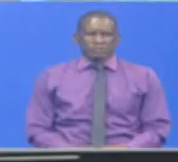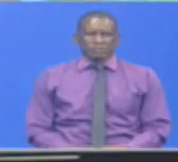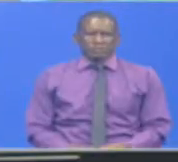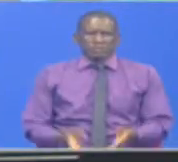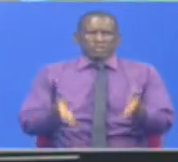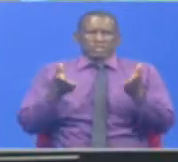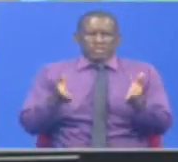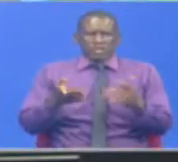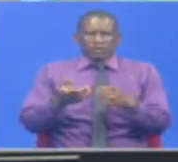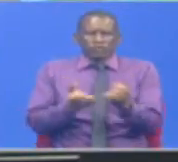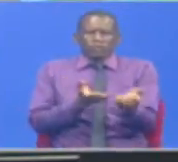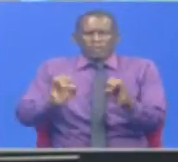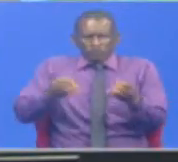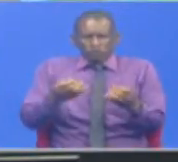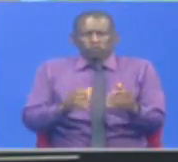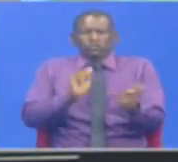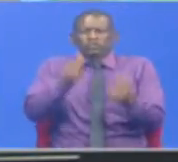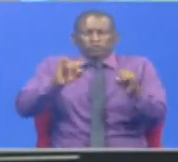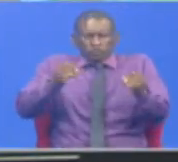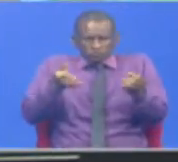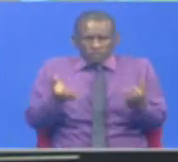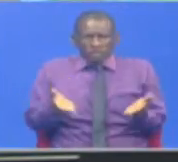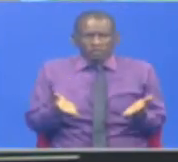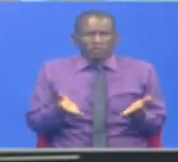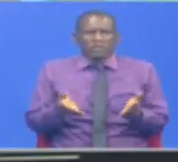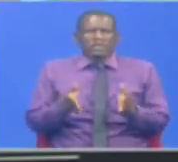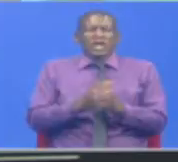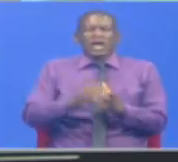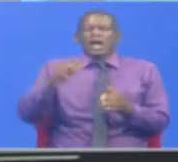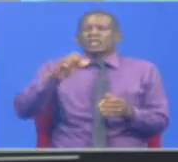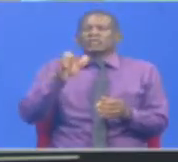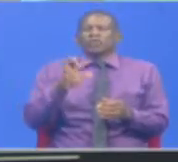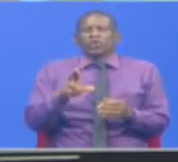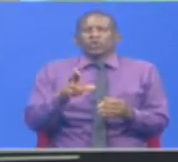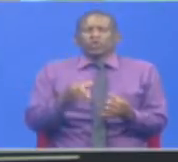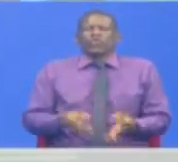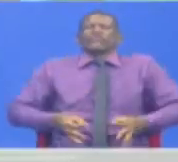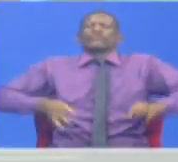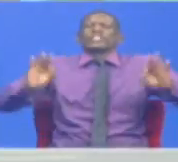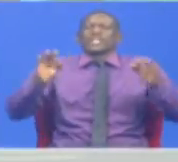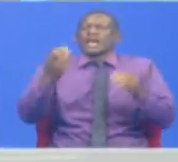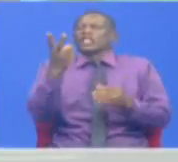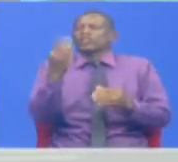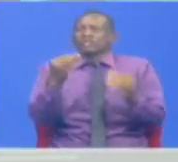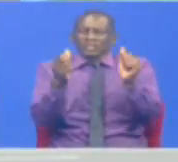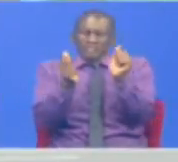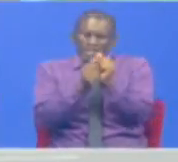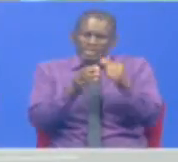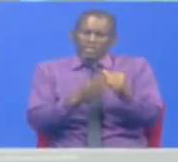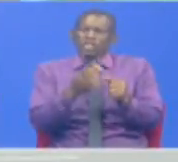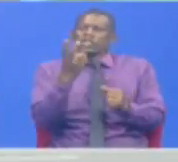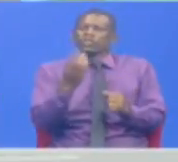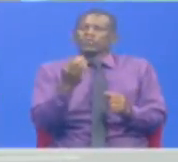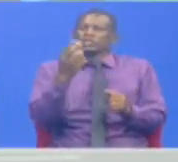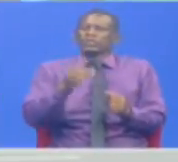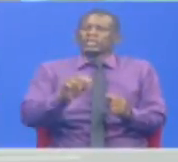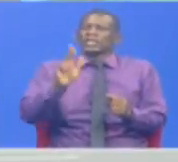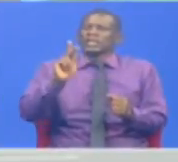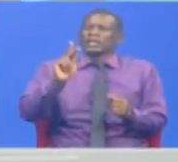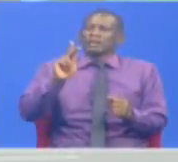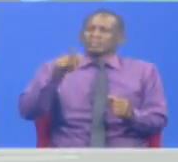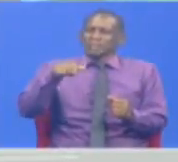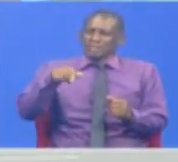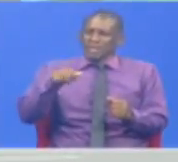From the business news to some sports news now, and Gor Mahia are officially the 2019-2020 Kenyan Premier